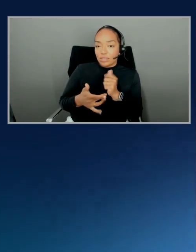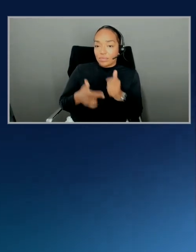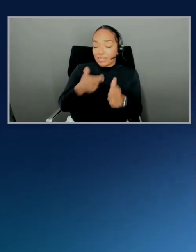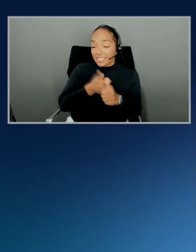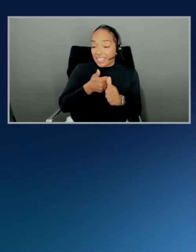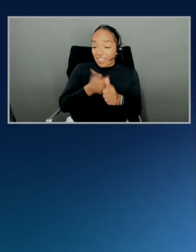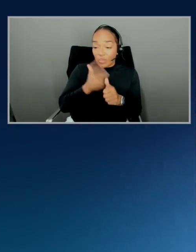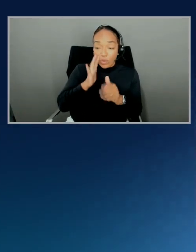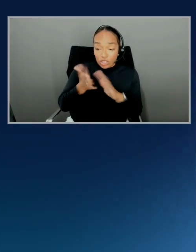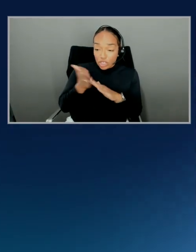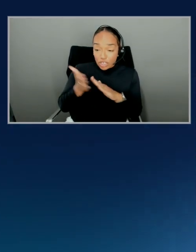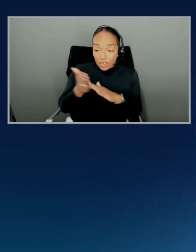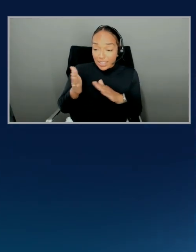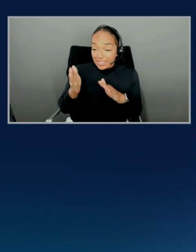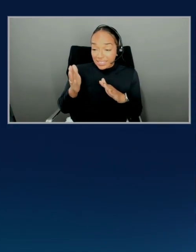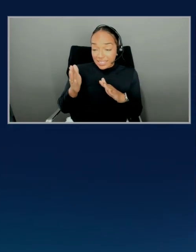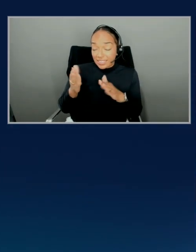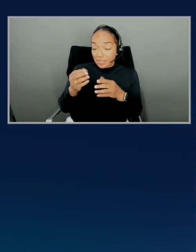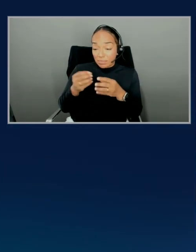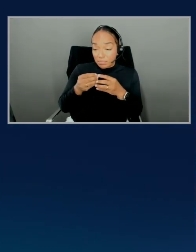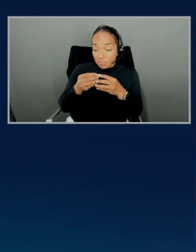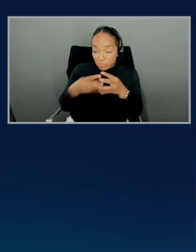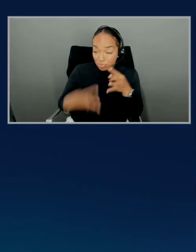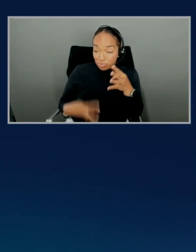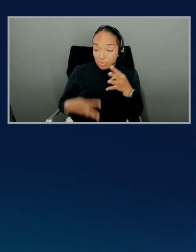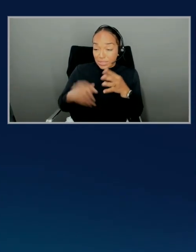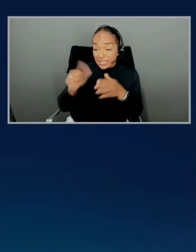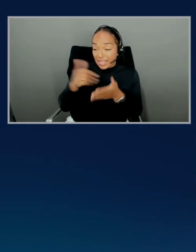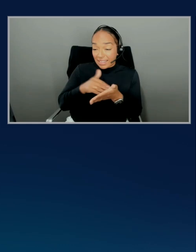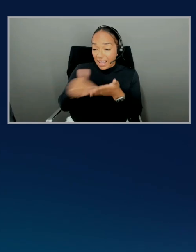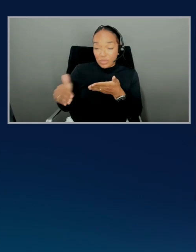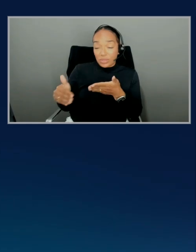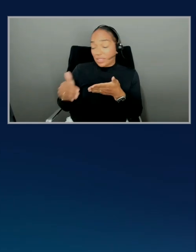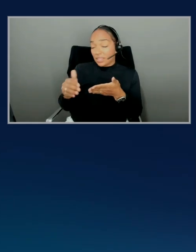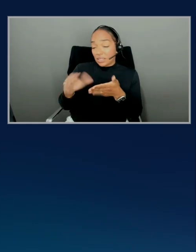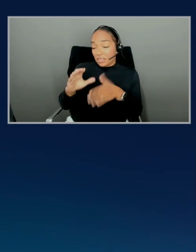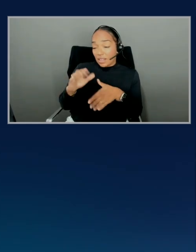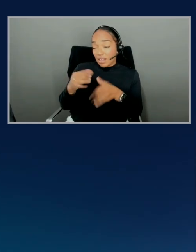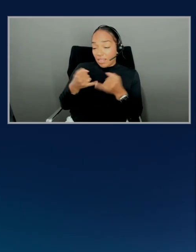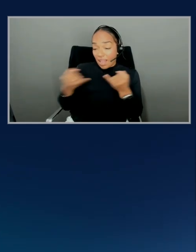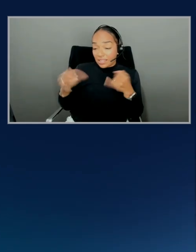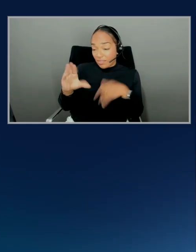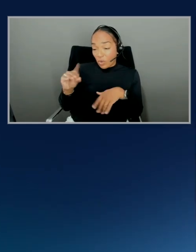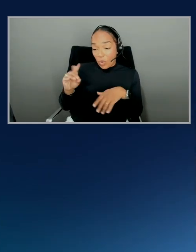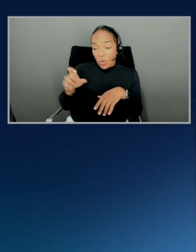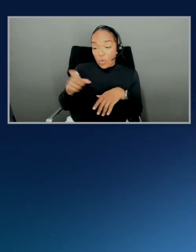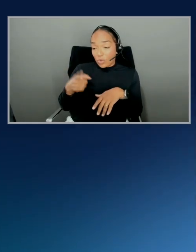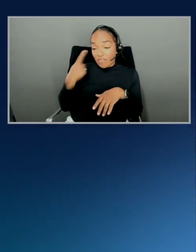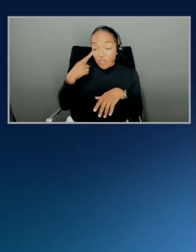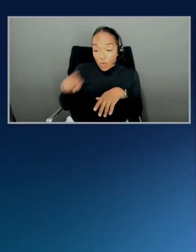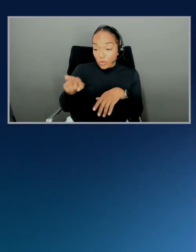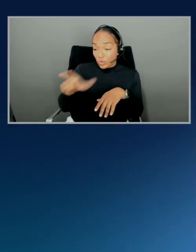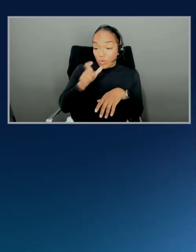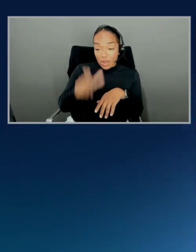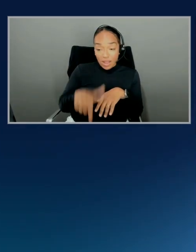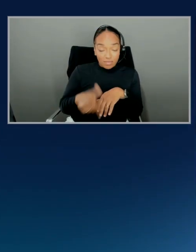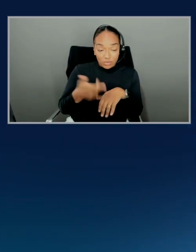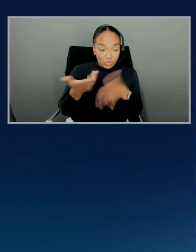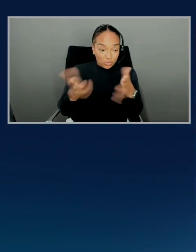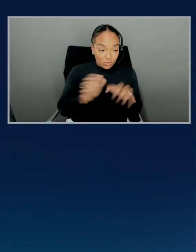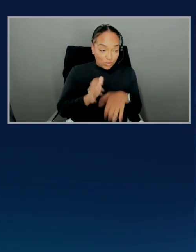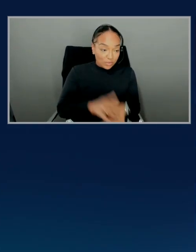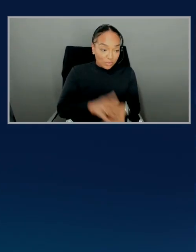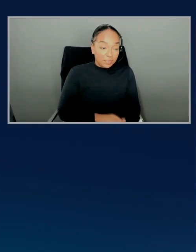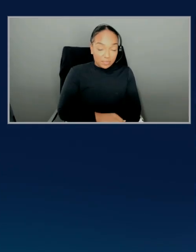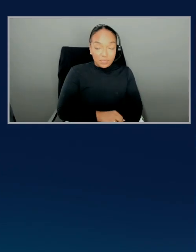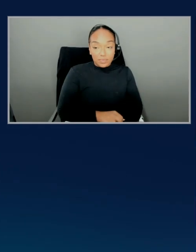thousands of lines of code under the scenes for you, and you don't even have to see it. That's very cool. Okay. Are you ready? I am super ready. I'm